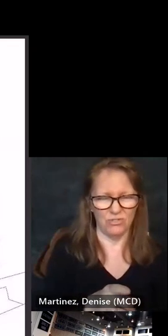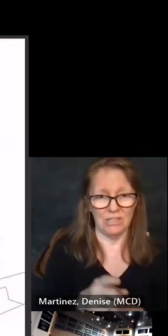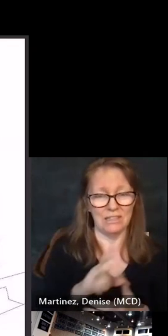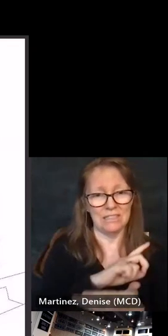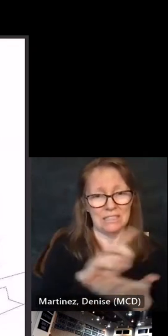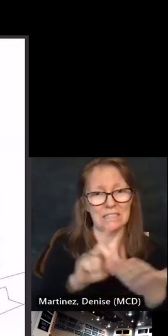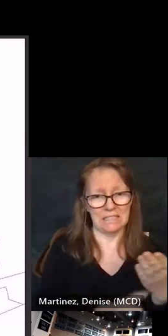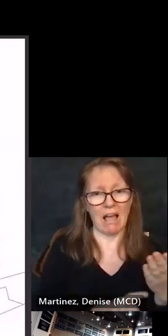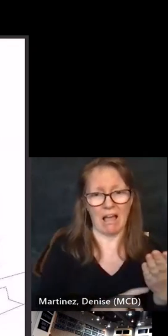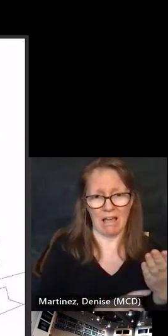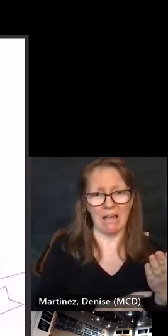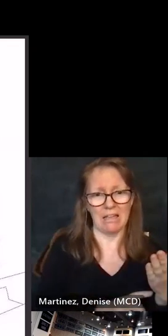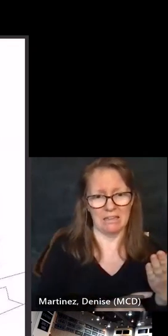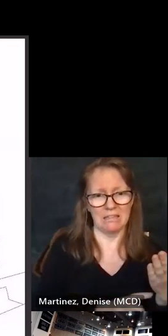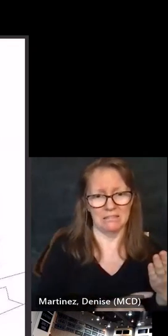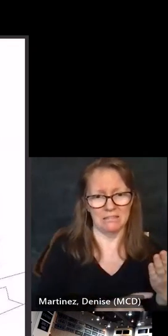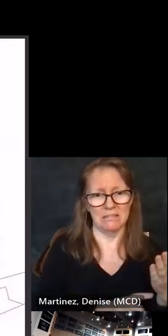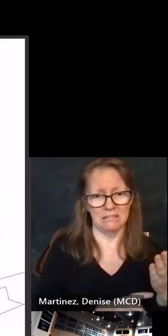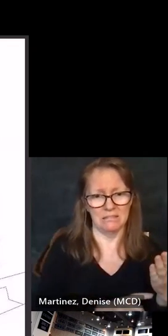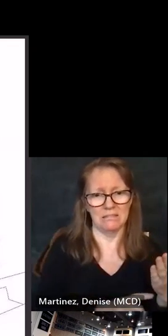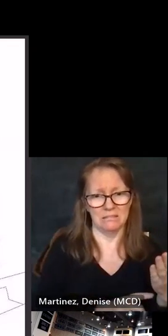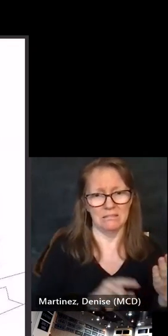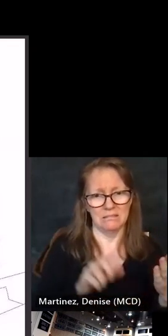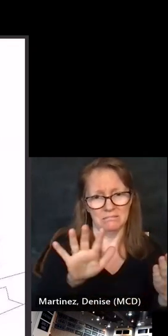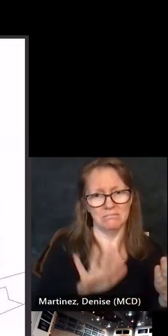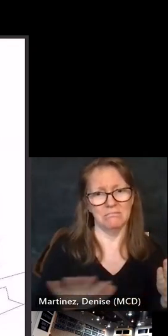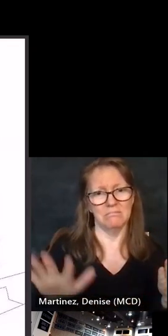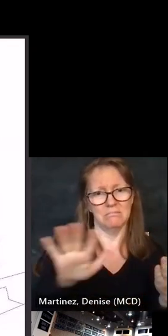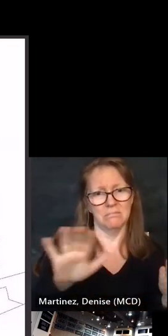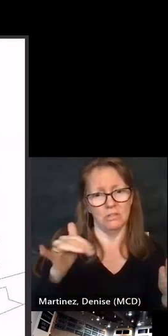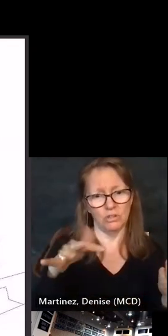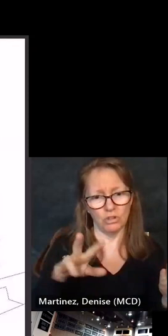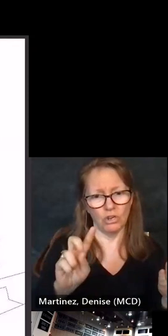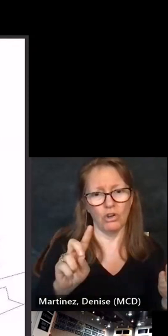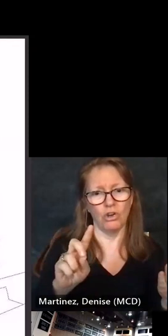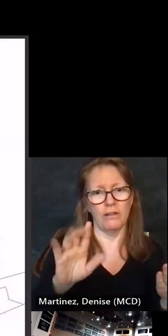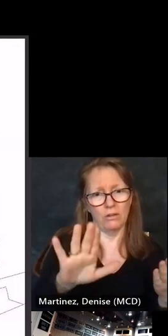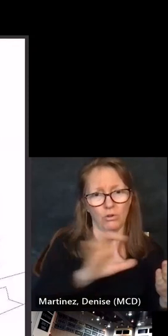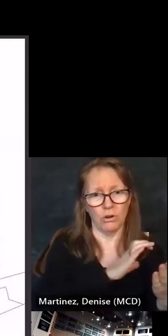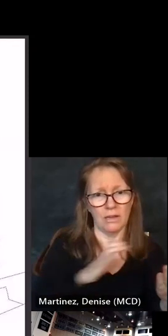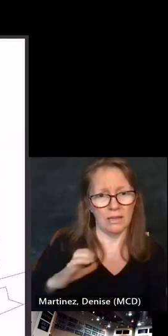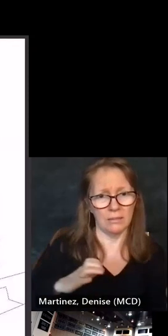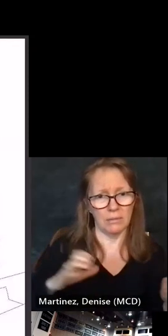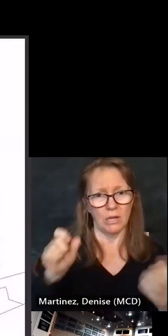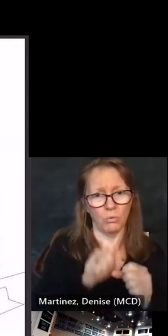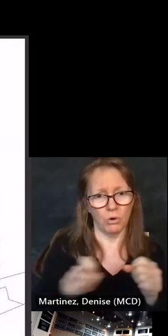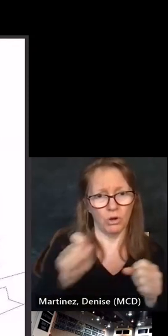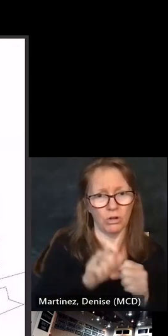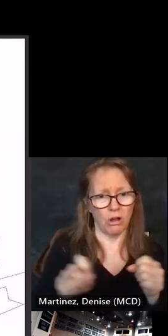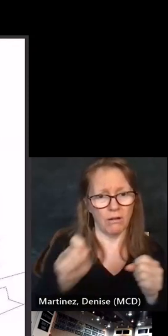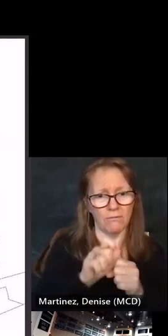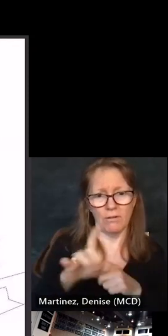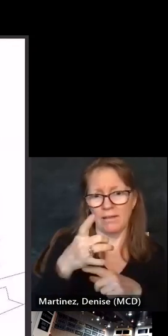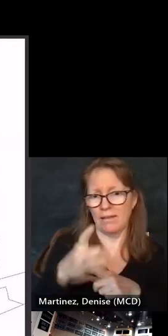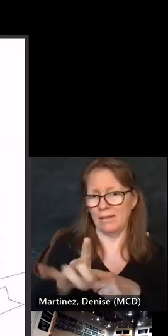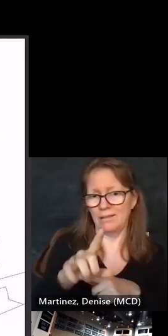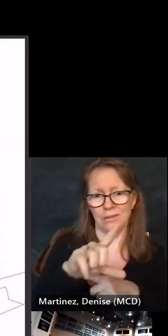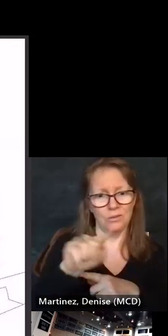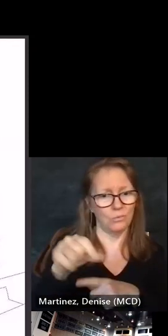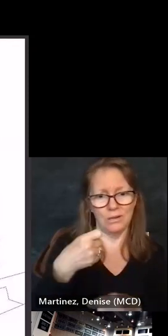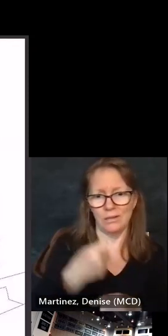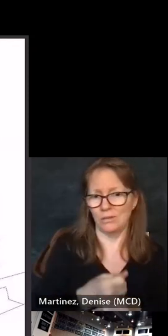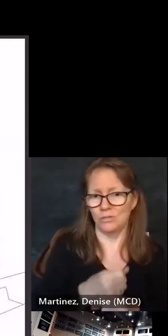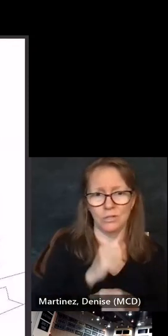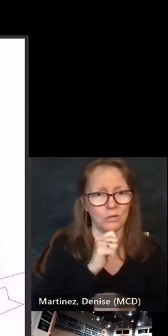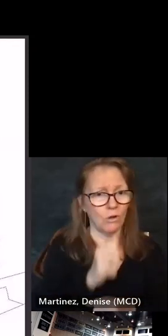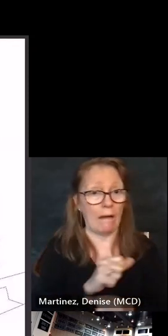designs for the yard that the design review committee worked on for 15, 20 years, did not in any